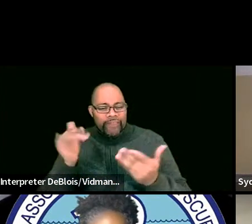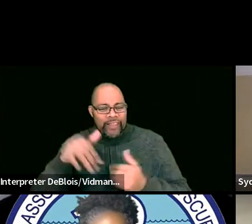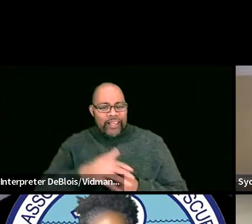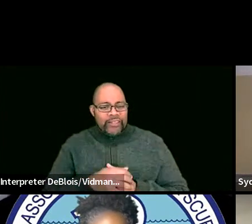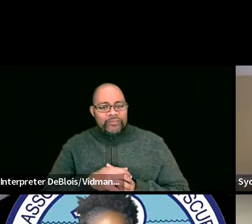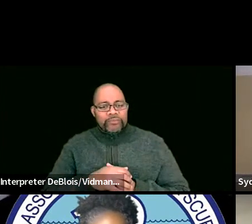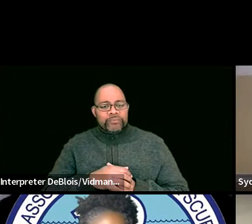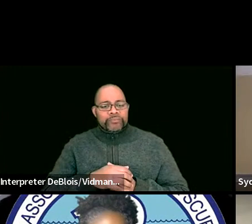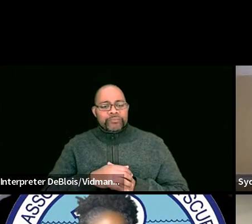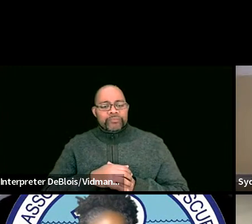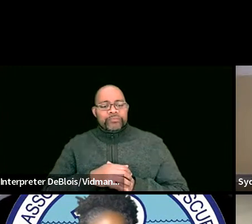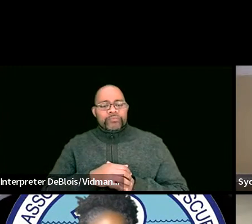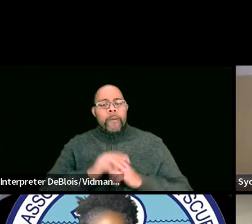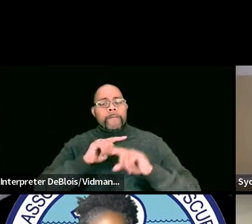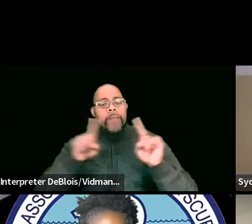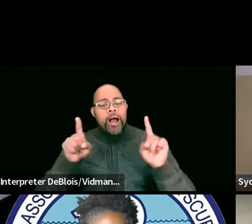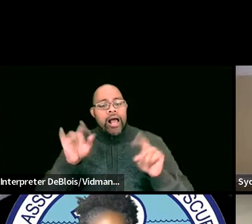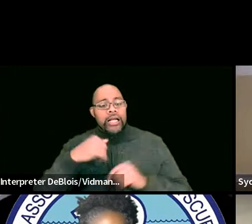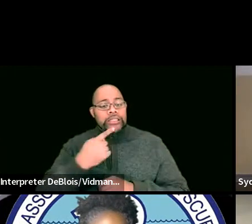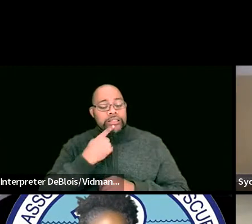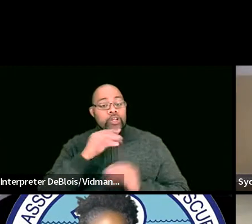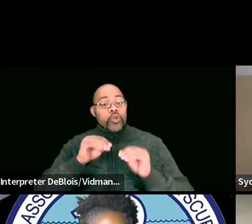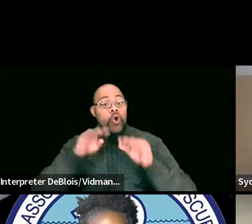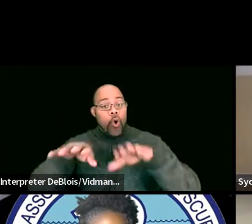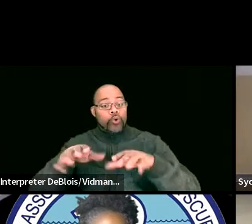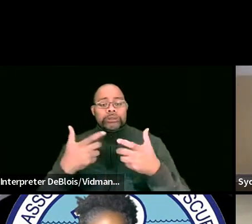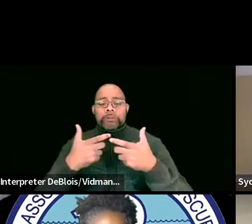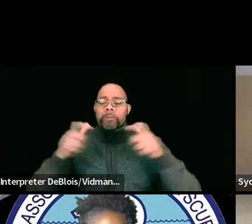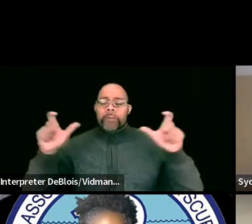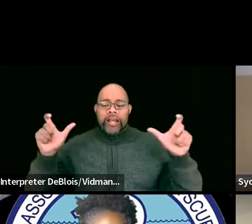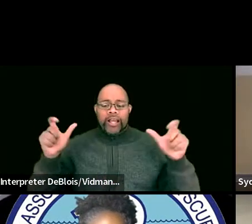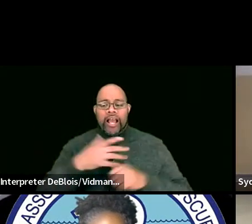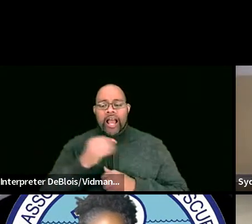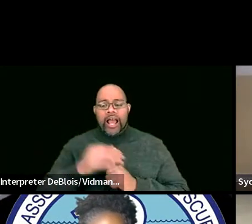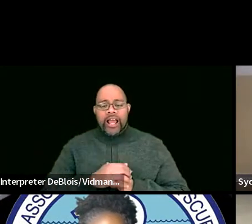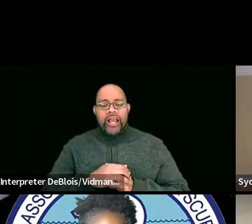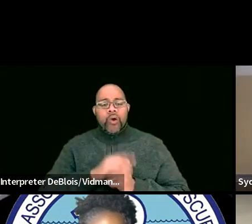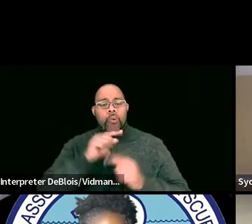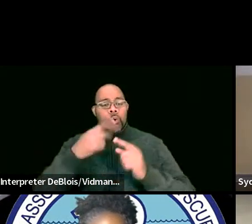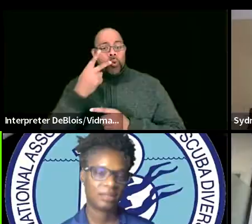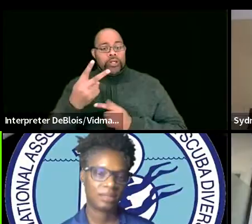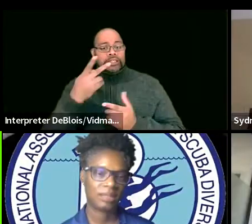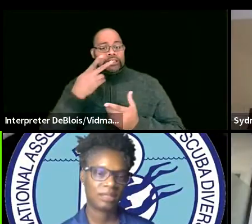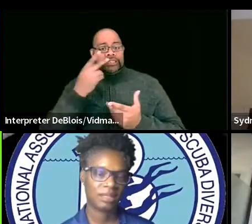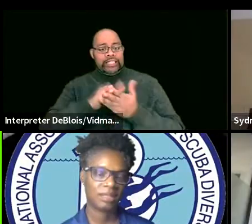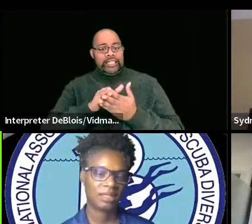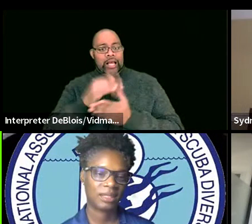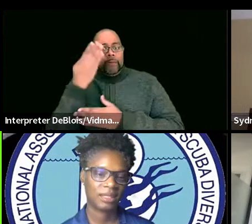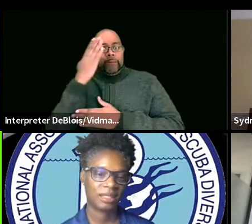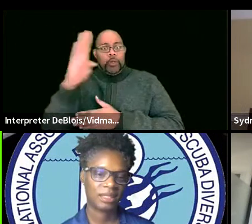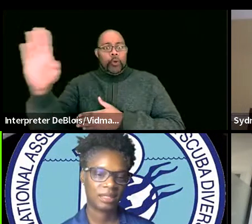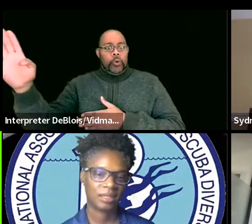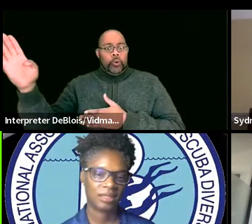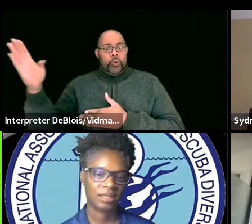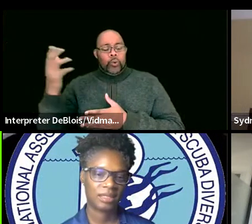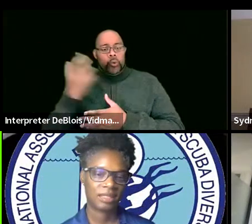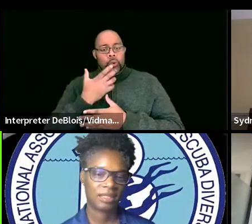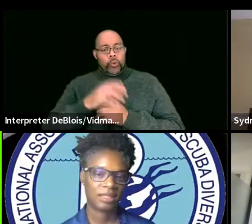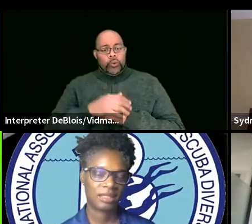that. But like I said, the ocean is vast and deep, and when you look down and you see just blue, you're like, oh wow.